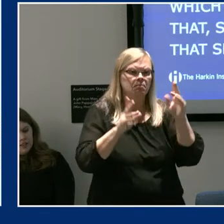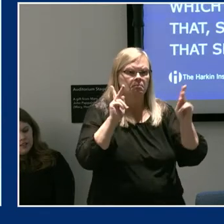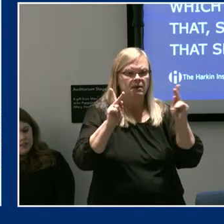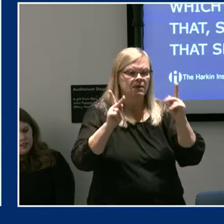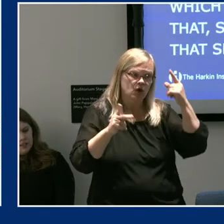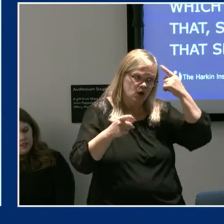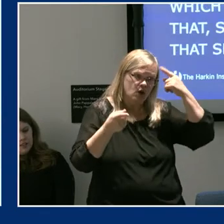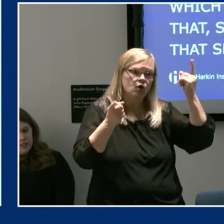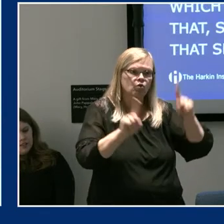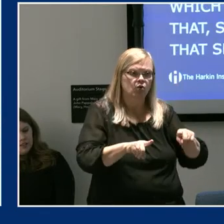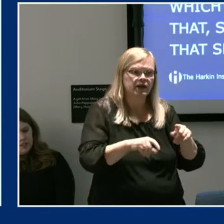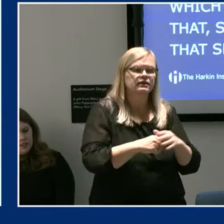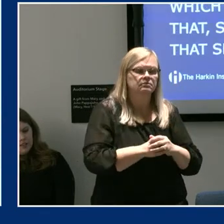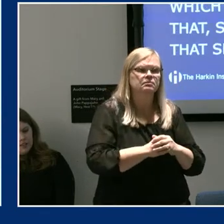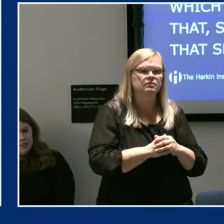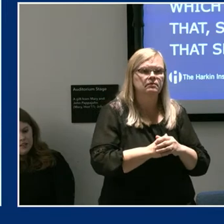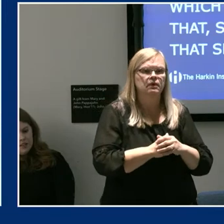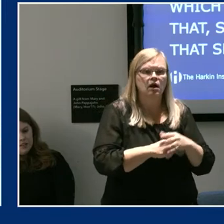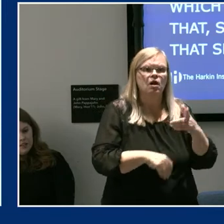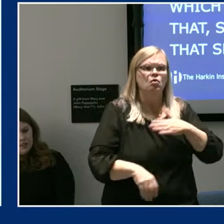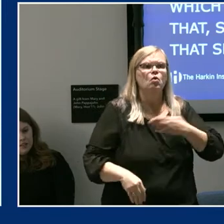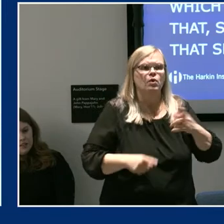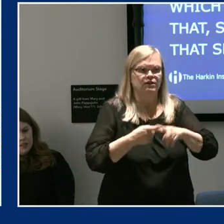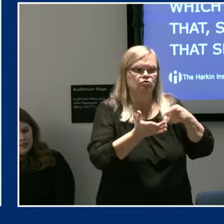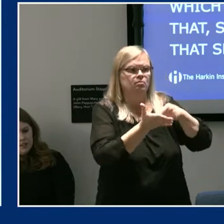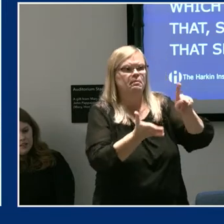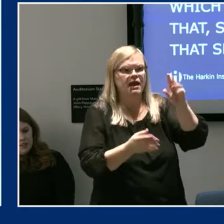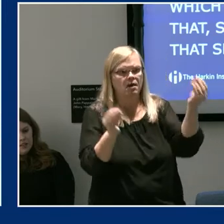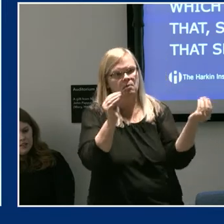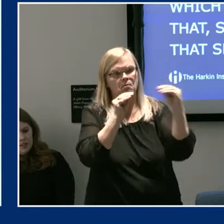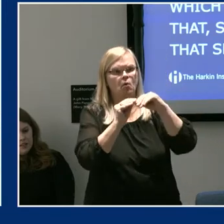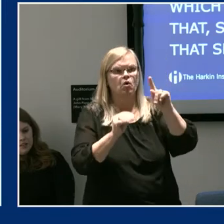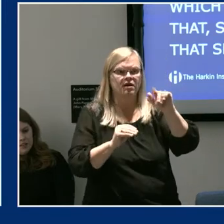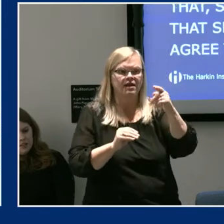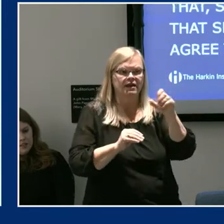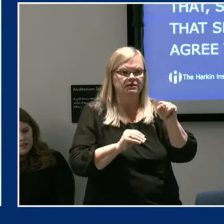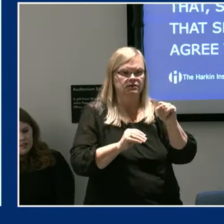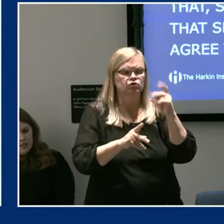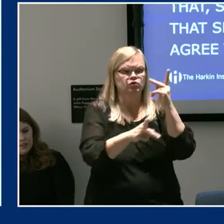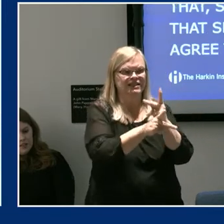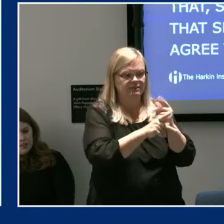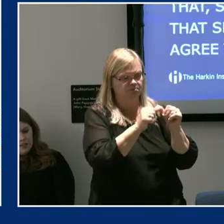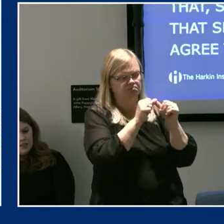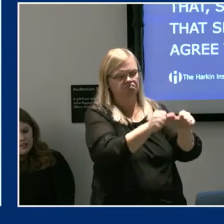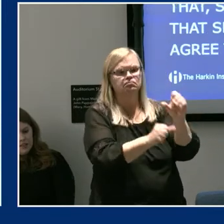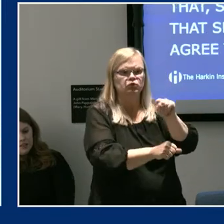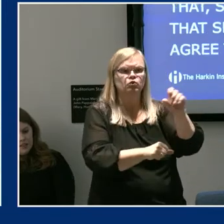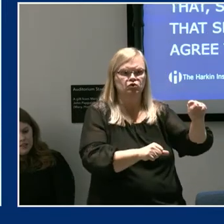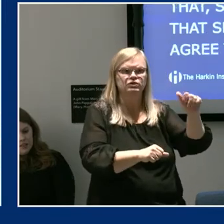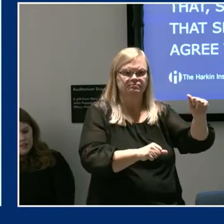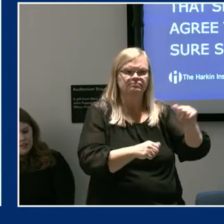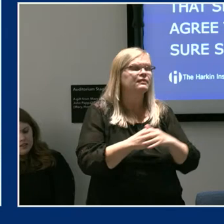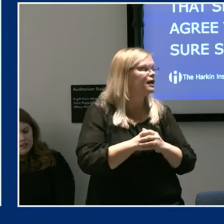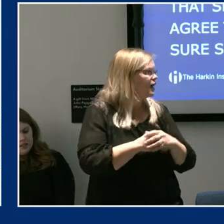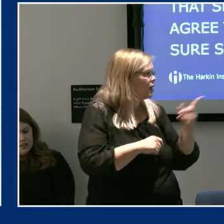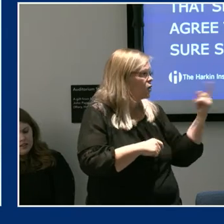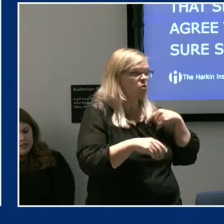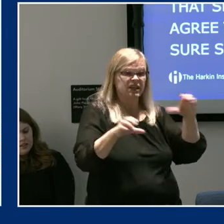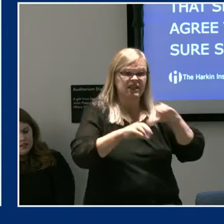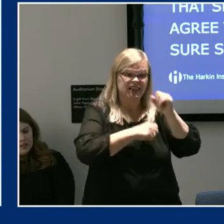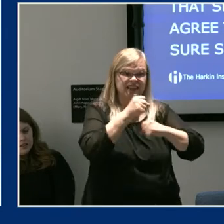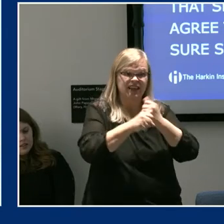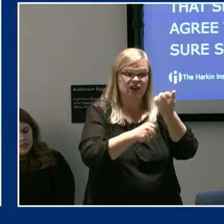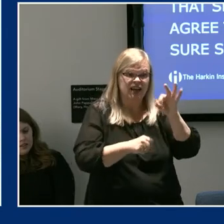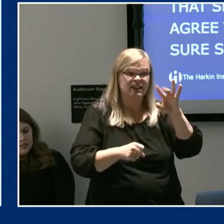that that they would pay more taxes to make sure Social Security survived. So we did that in 1981 with a